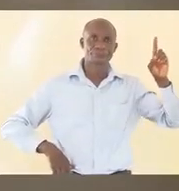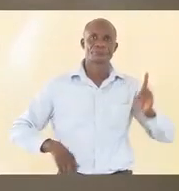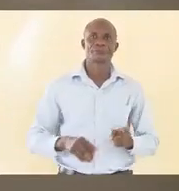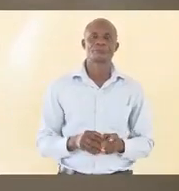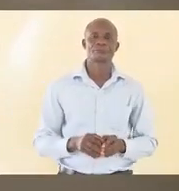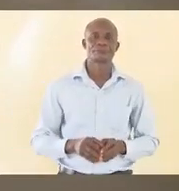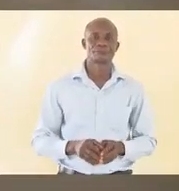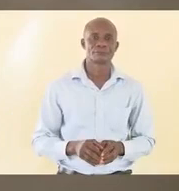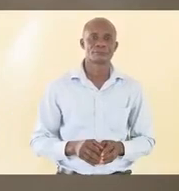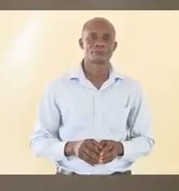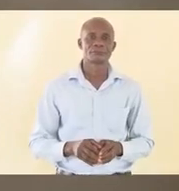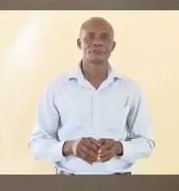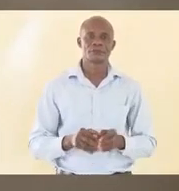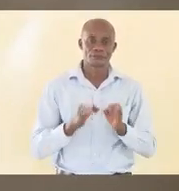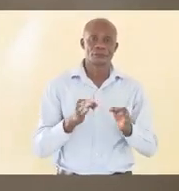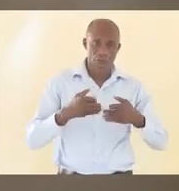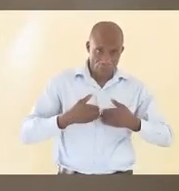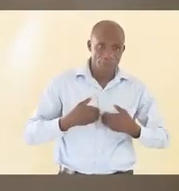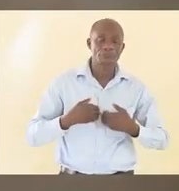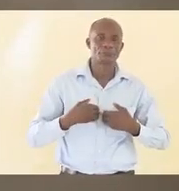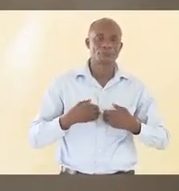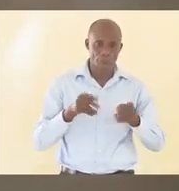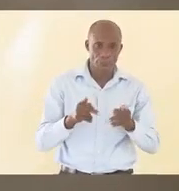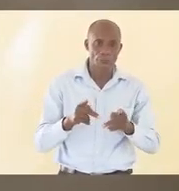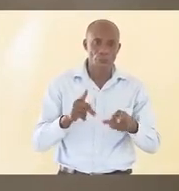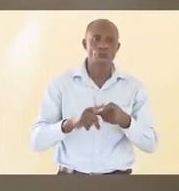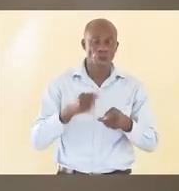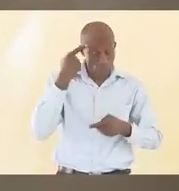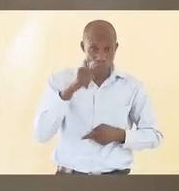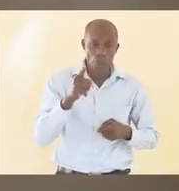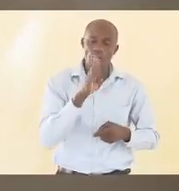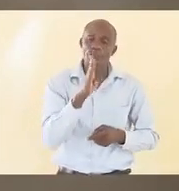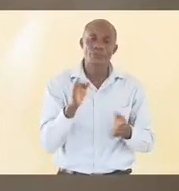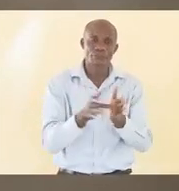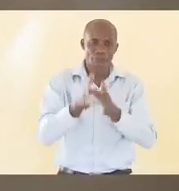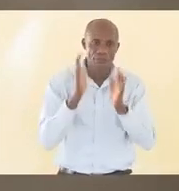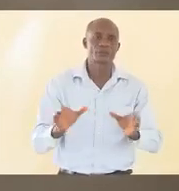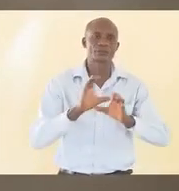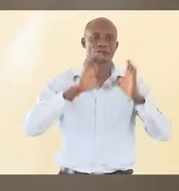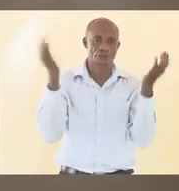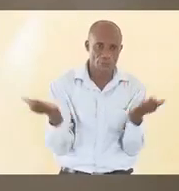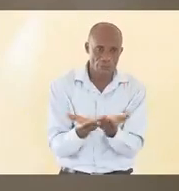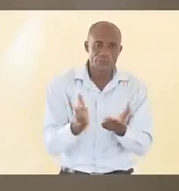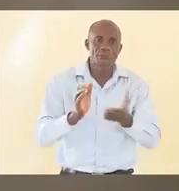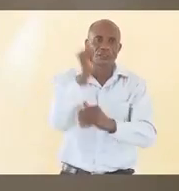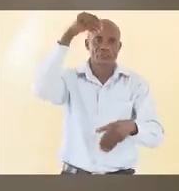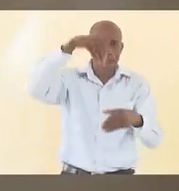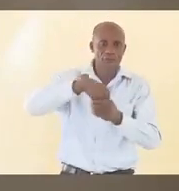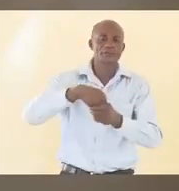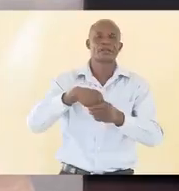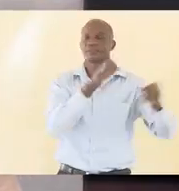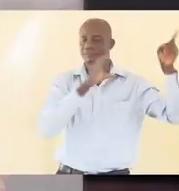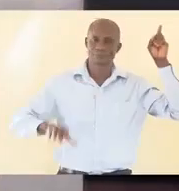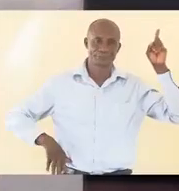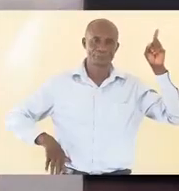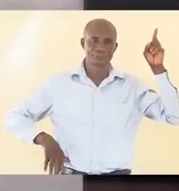you can have a classroom full of people, but for it to be a Christian community, there has to be belief in Christ. Believe,